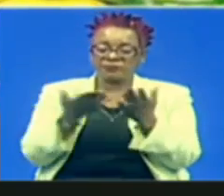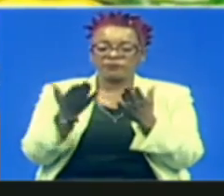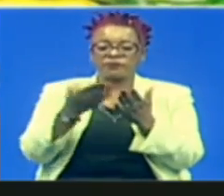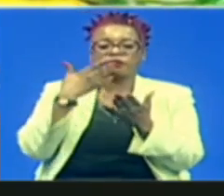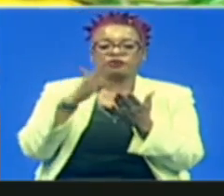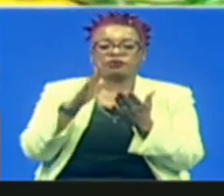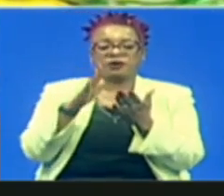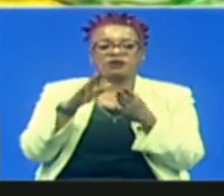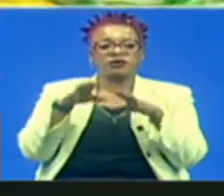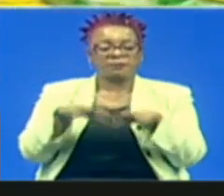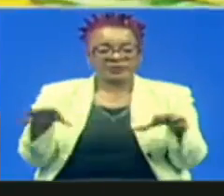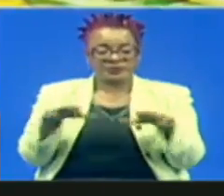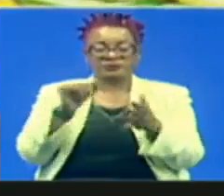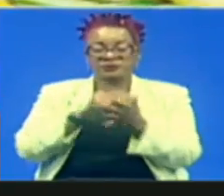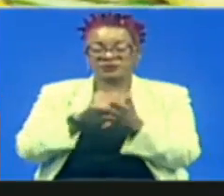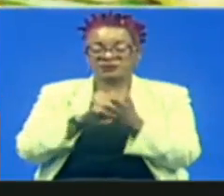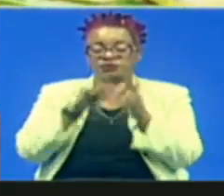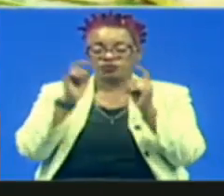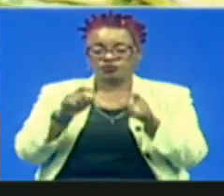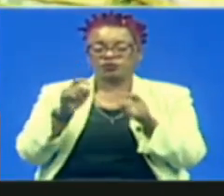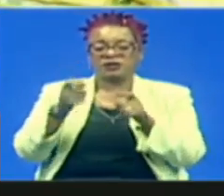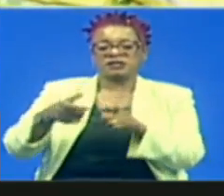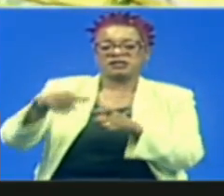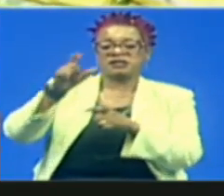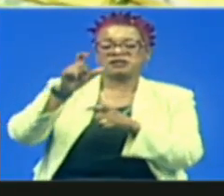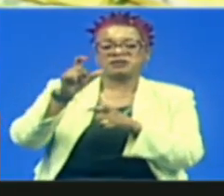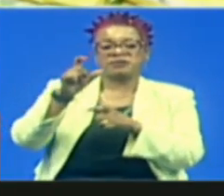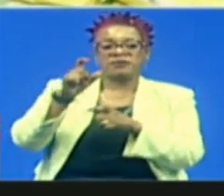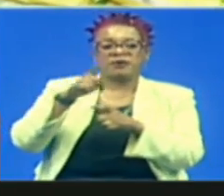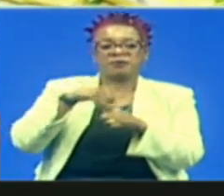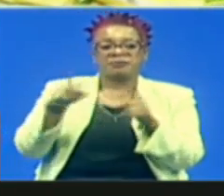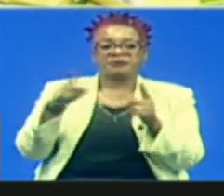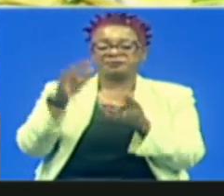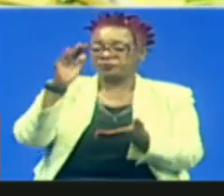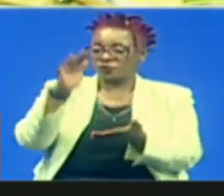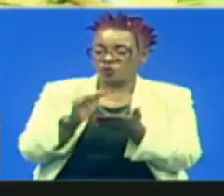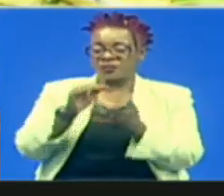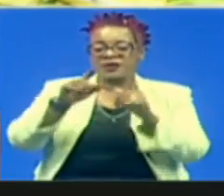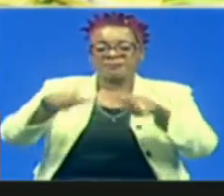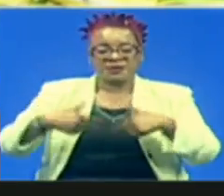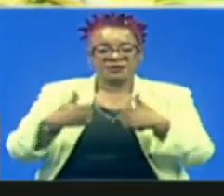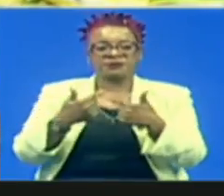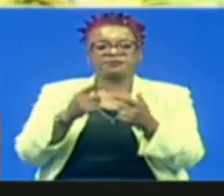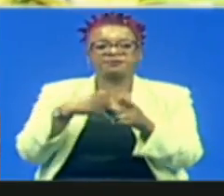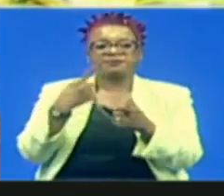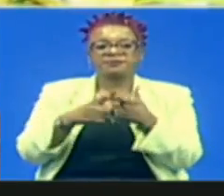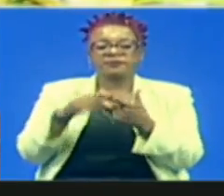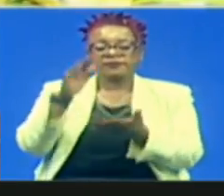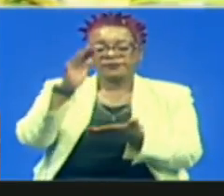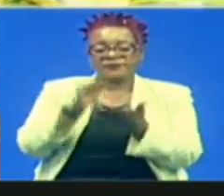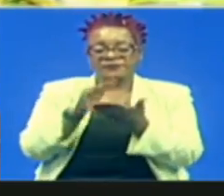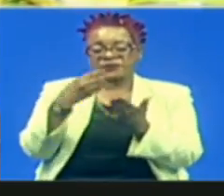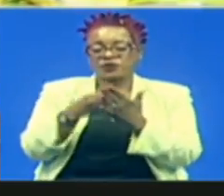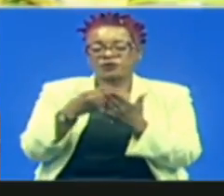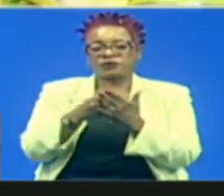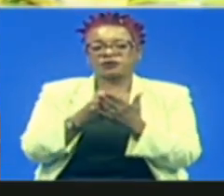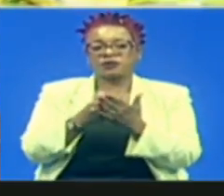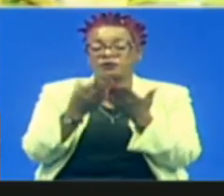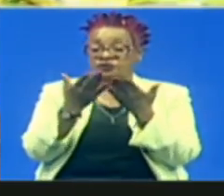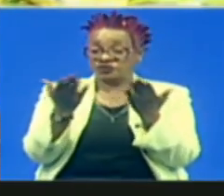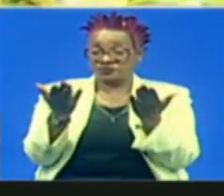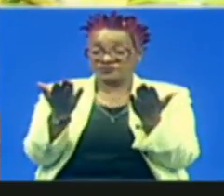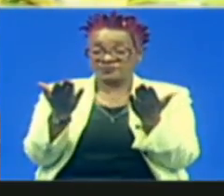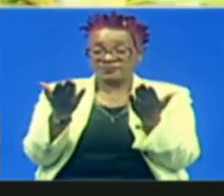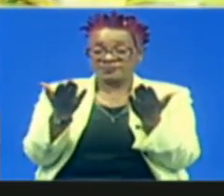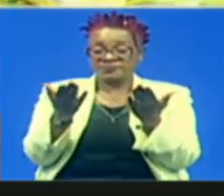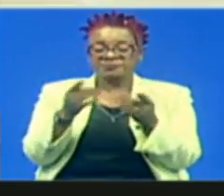market is essentially supposed to increase the volumes, lower the demand, and essentially reduce the cost on the shelves, this